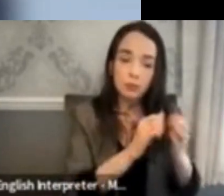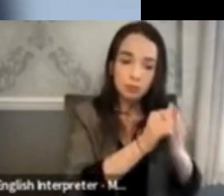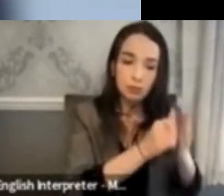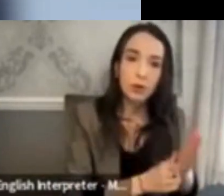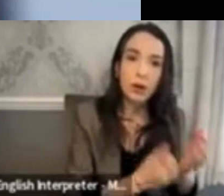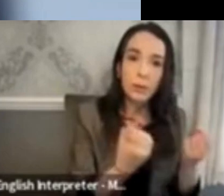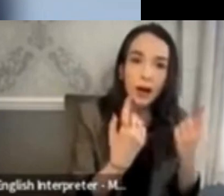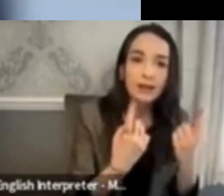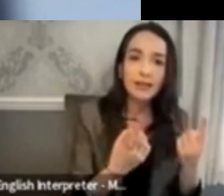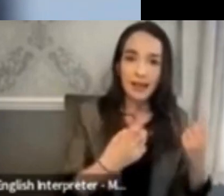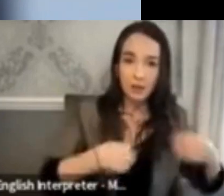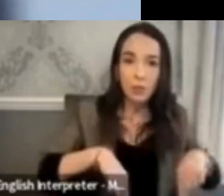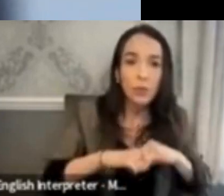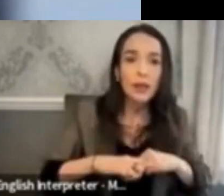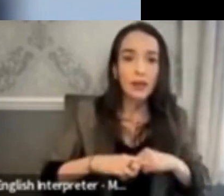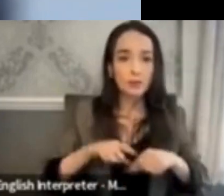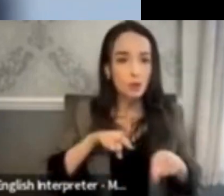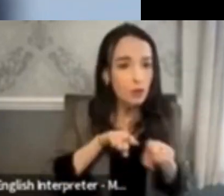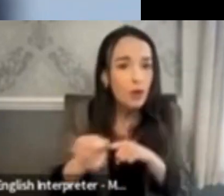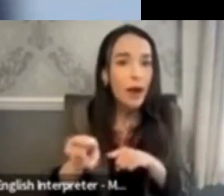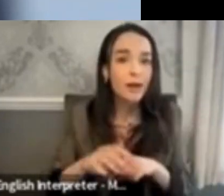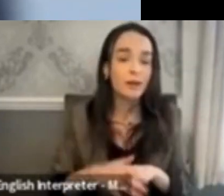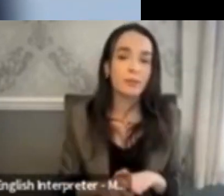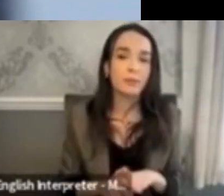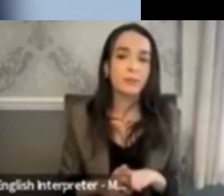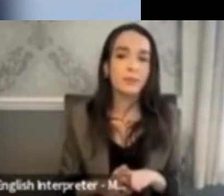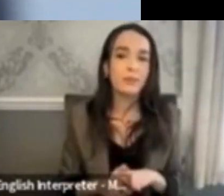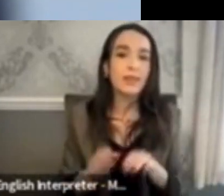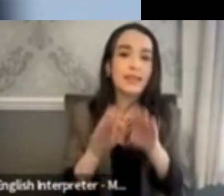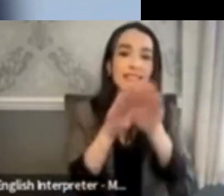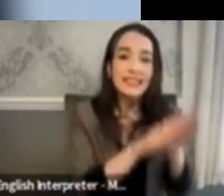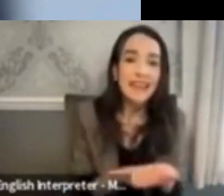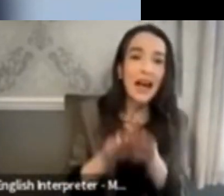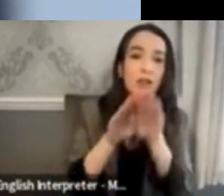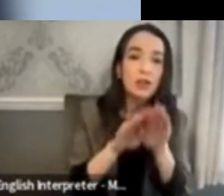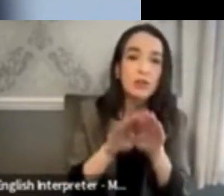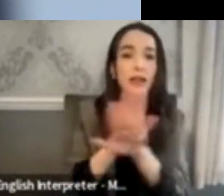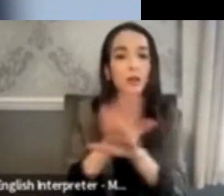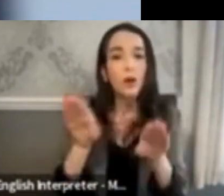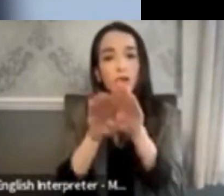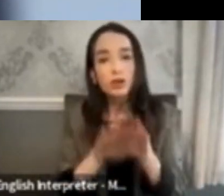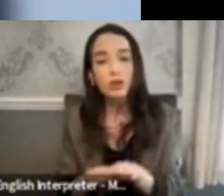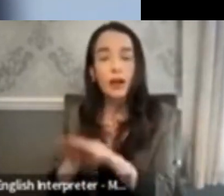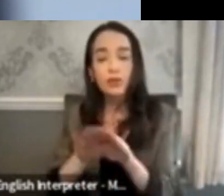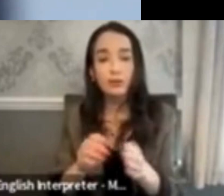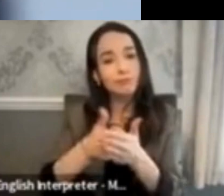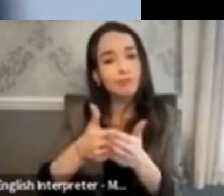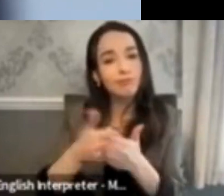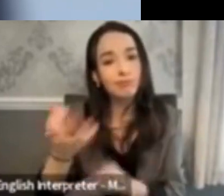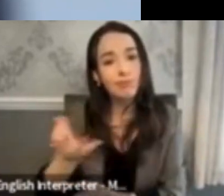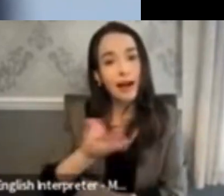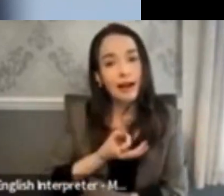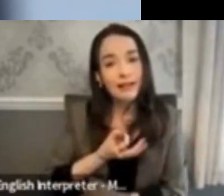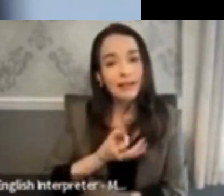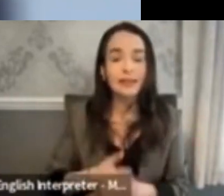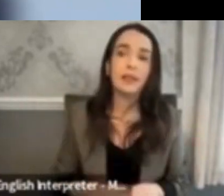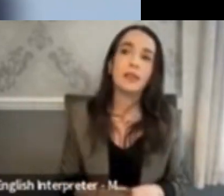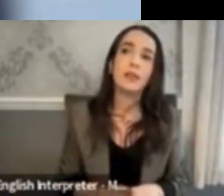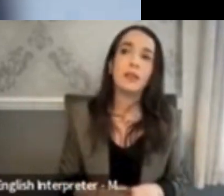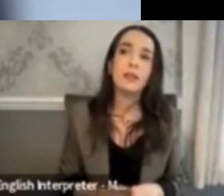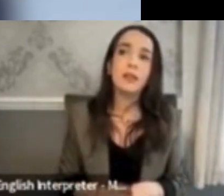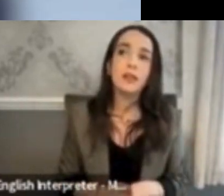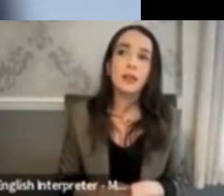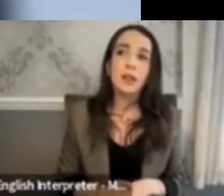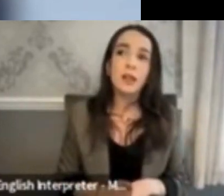statutory, non-statutory, that's often asked. I mean, the thing I would say to that is a lot of what we do in curriculum in the